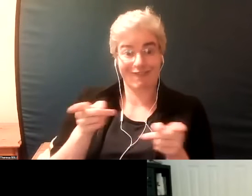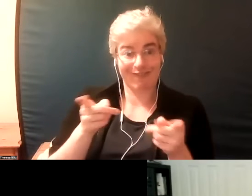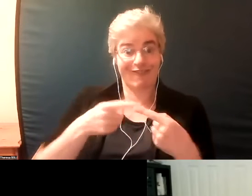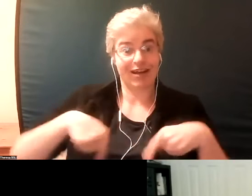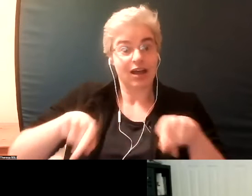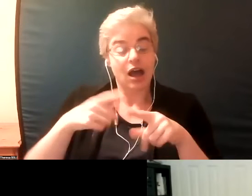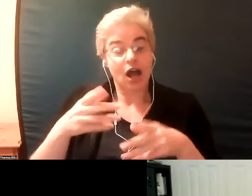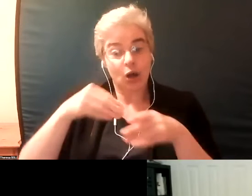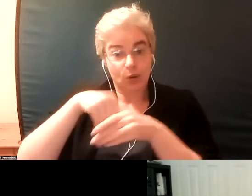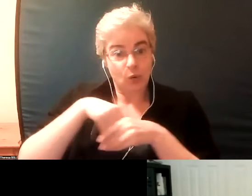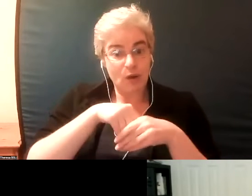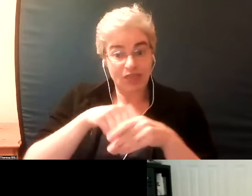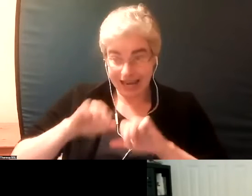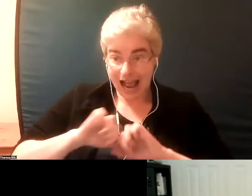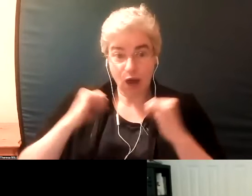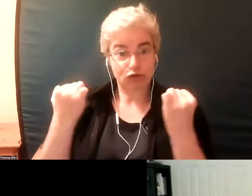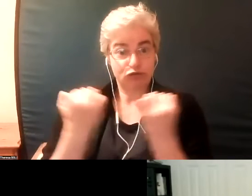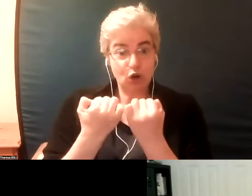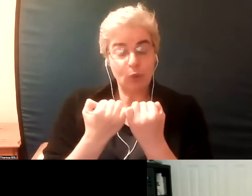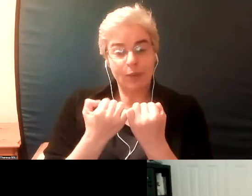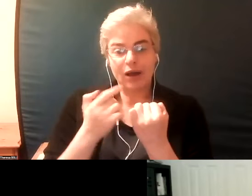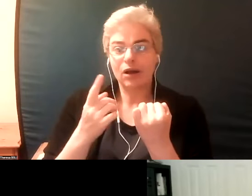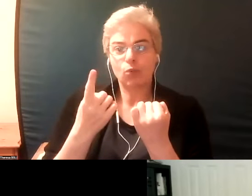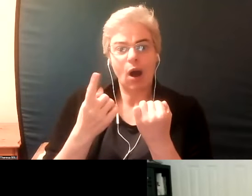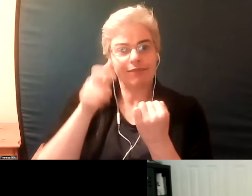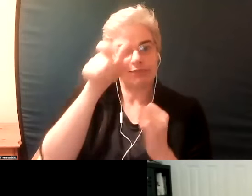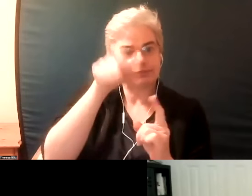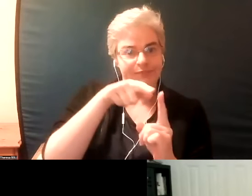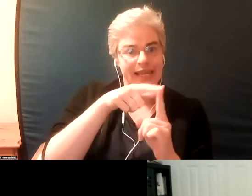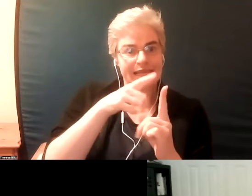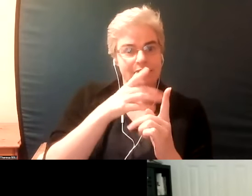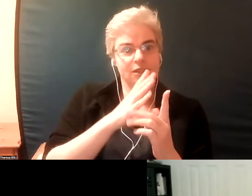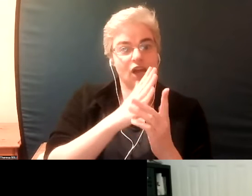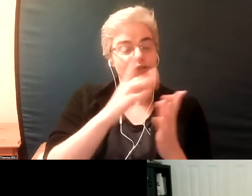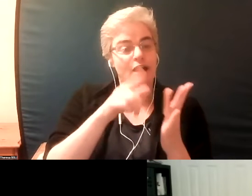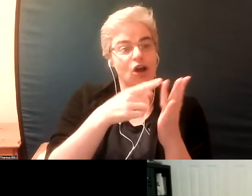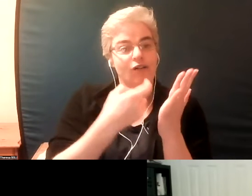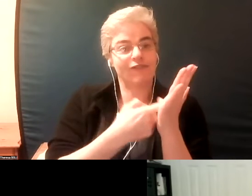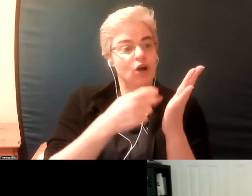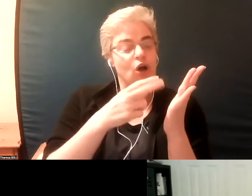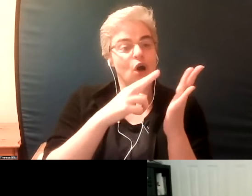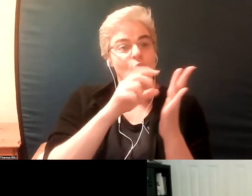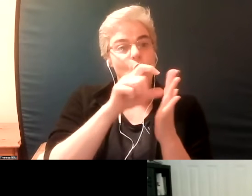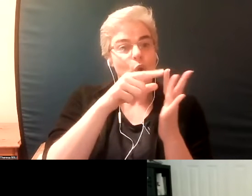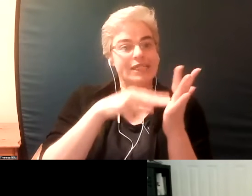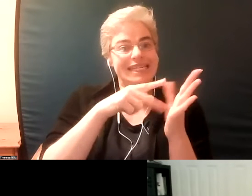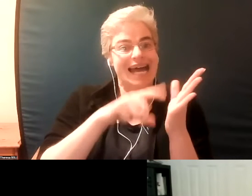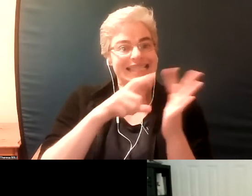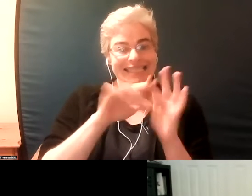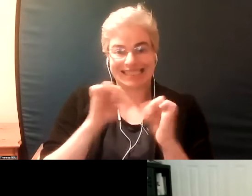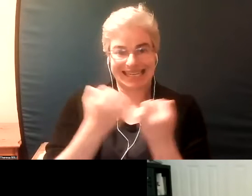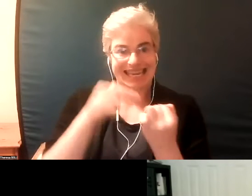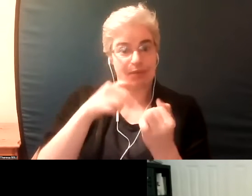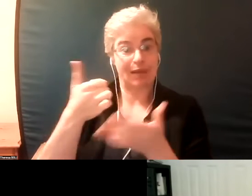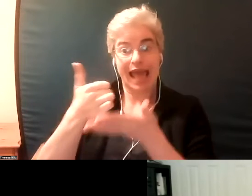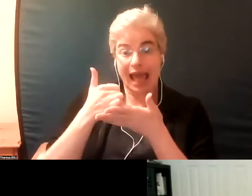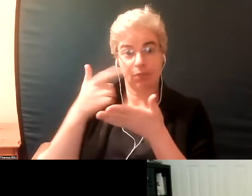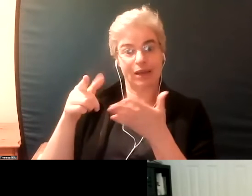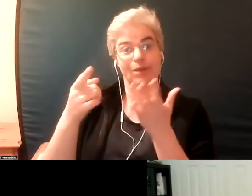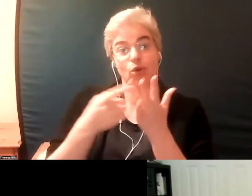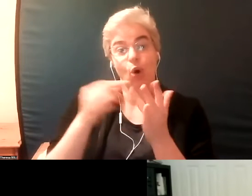have within our group one of those in the Director of Ordnance team, helping with